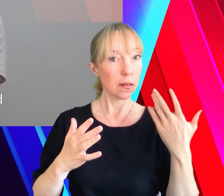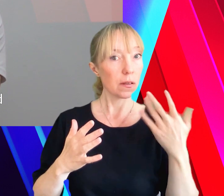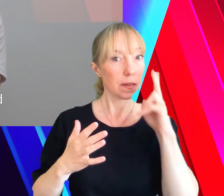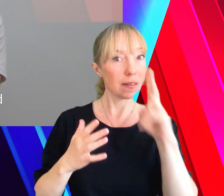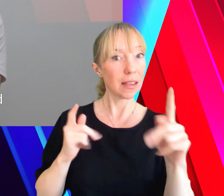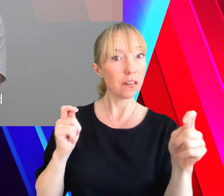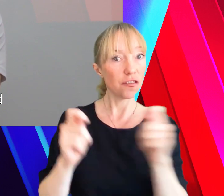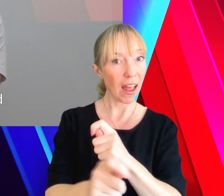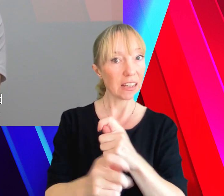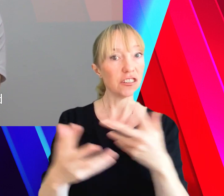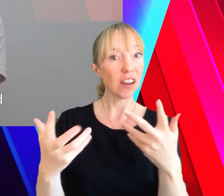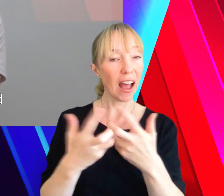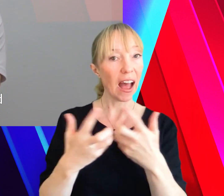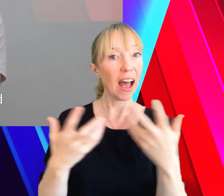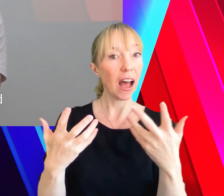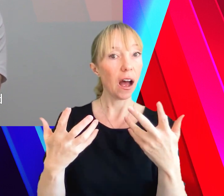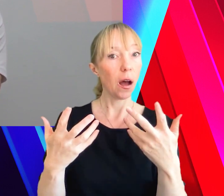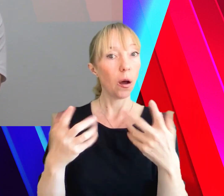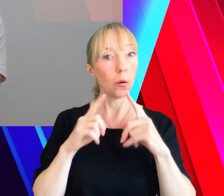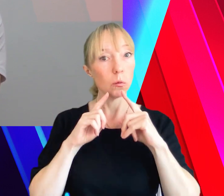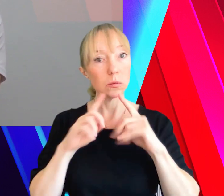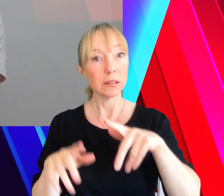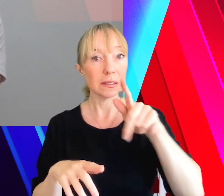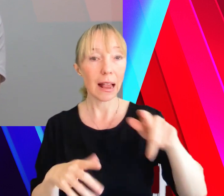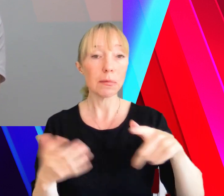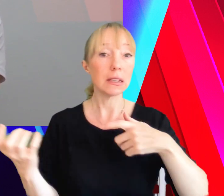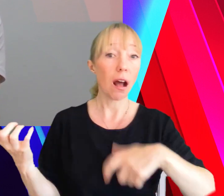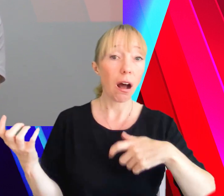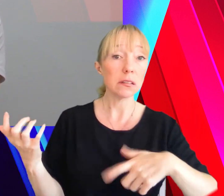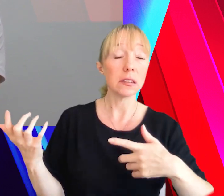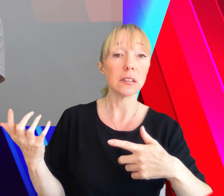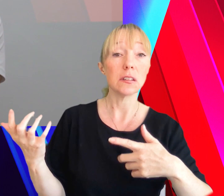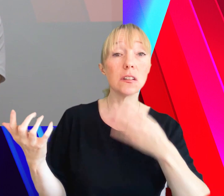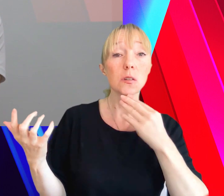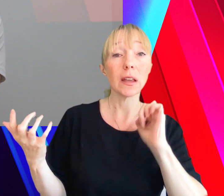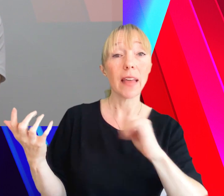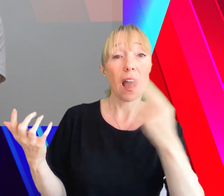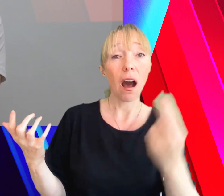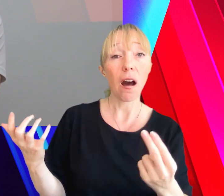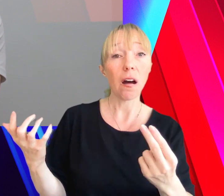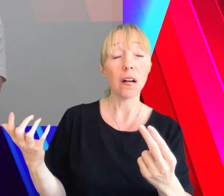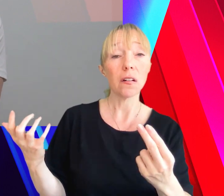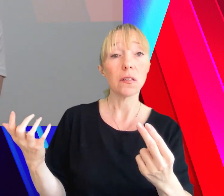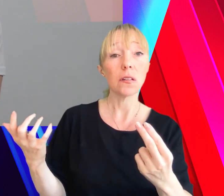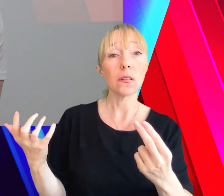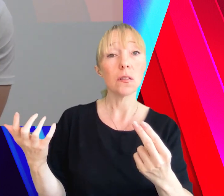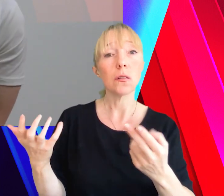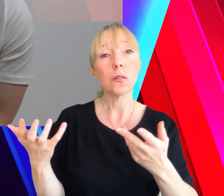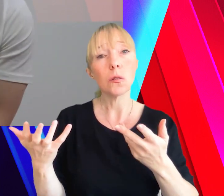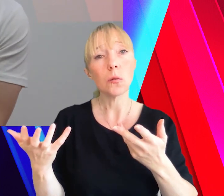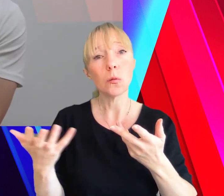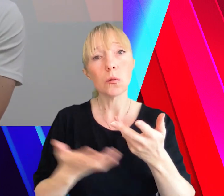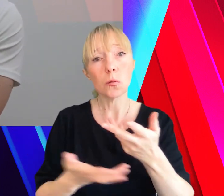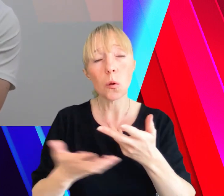of change in how artists are using like their kind of art in a way